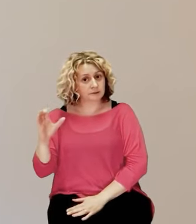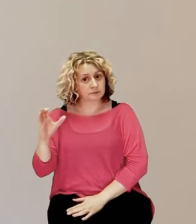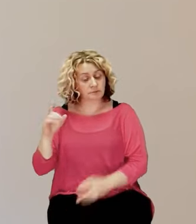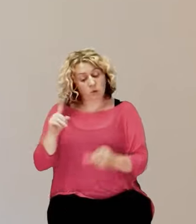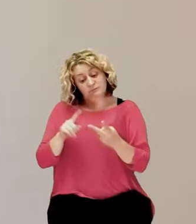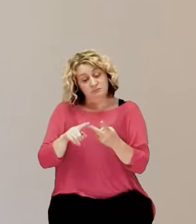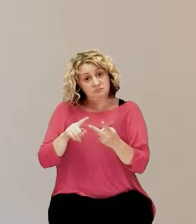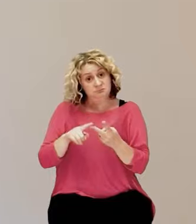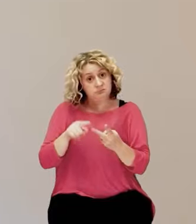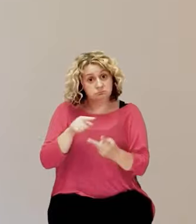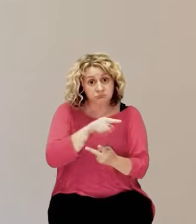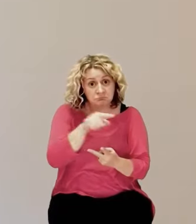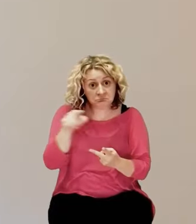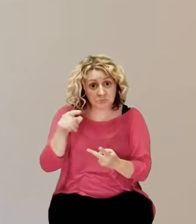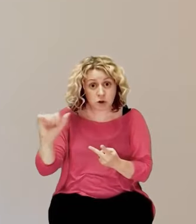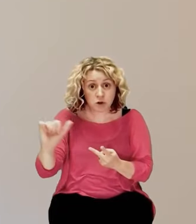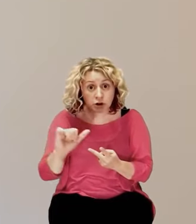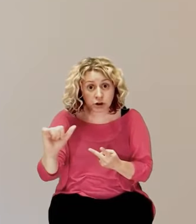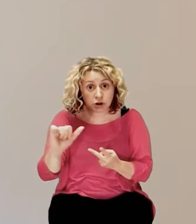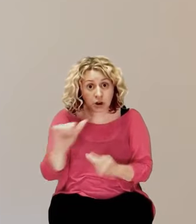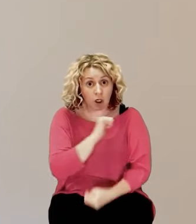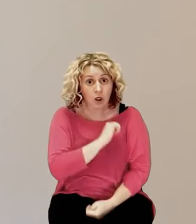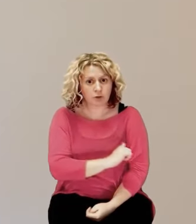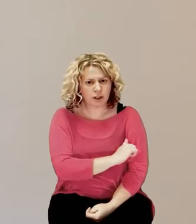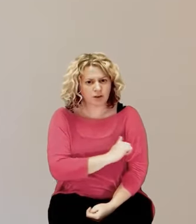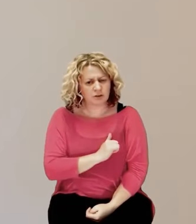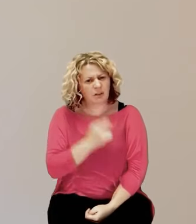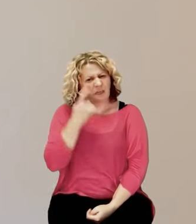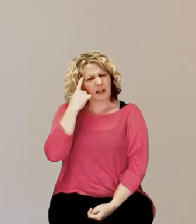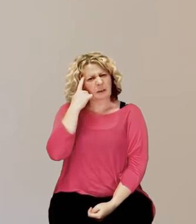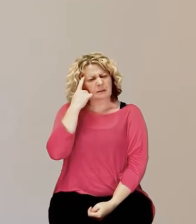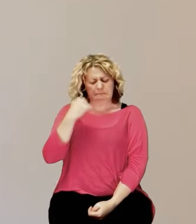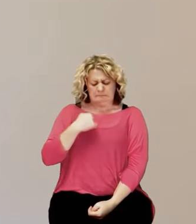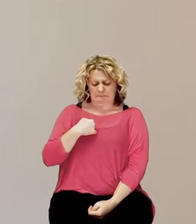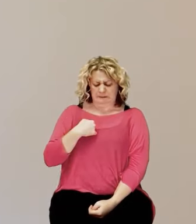Christianity alive and good, not ugly?